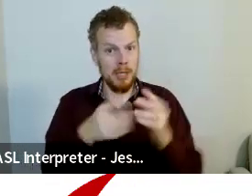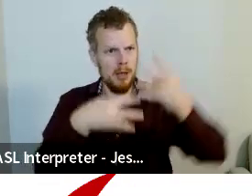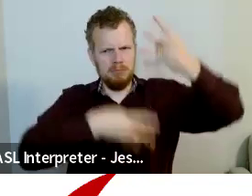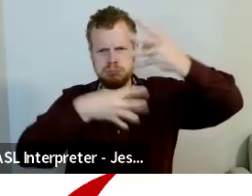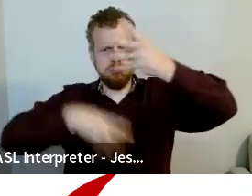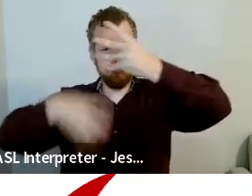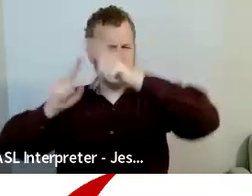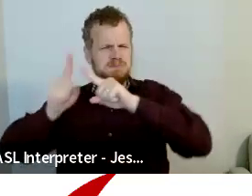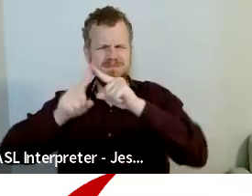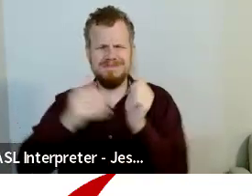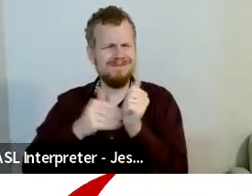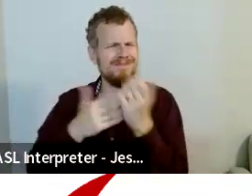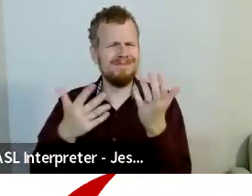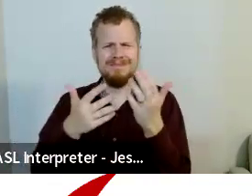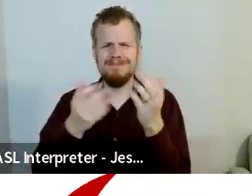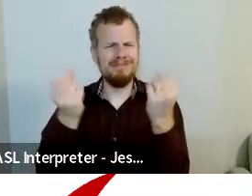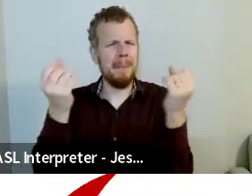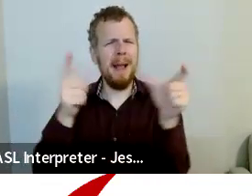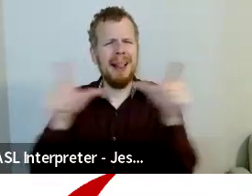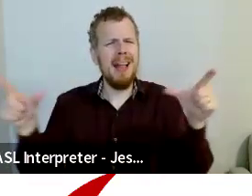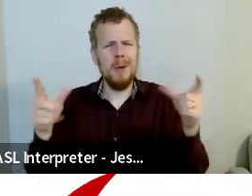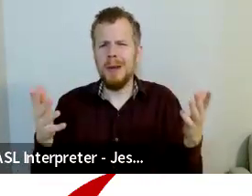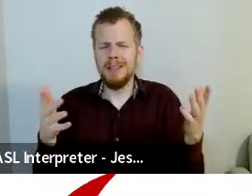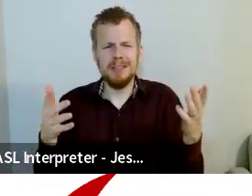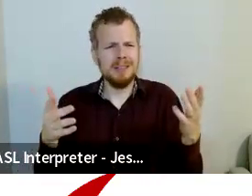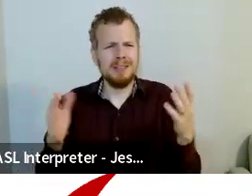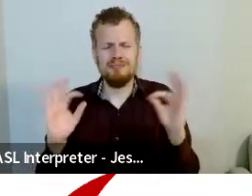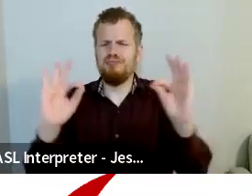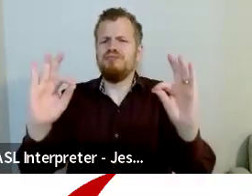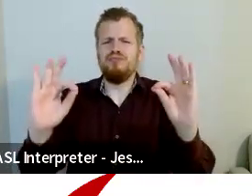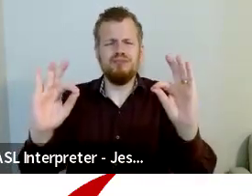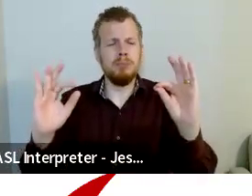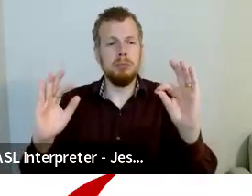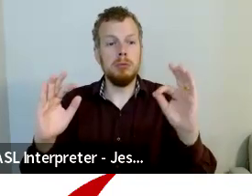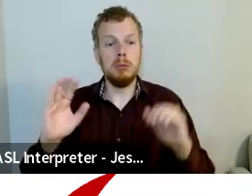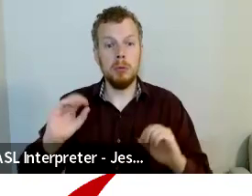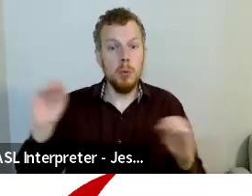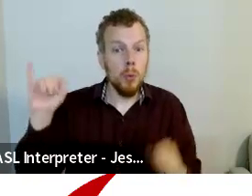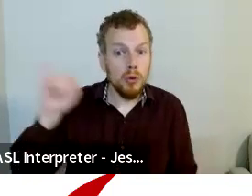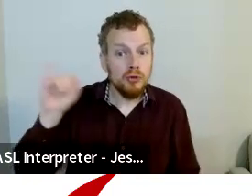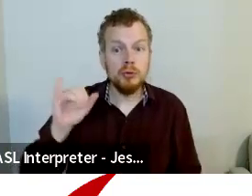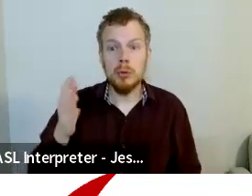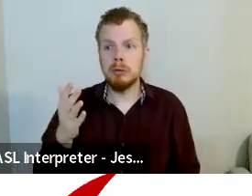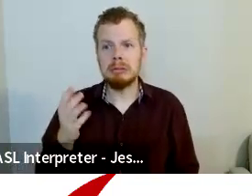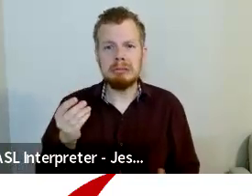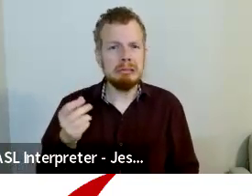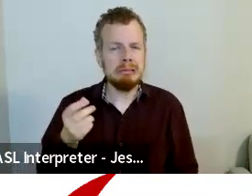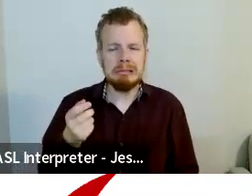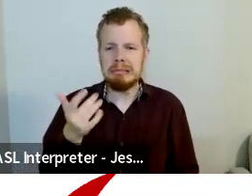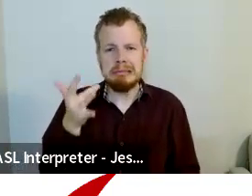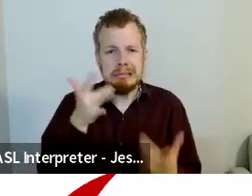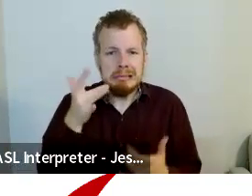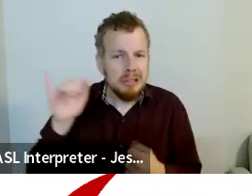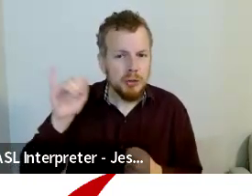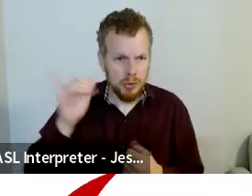by location, language, and it is perfect for those who are uninsured or underinsured. All health